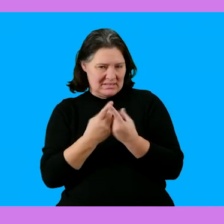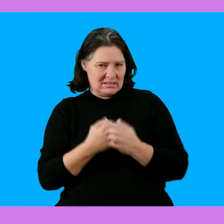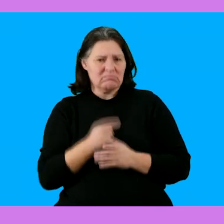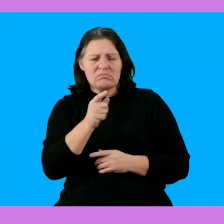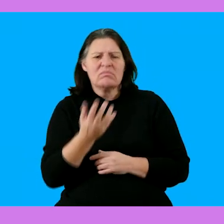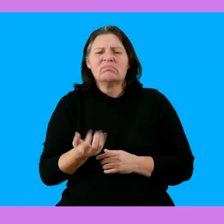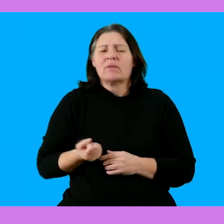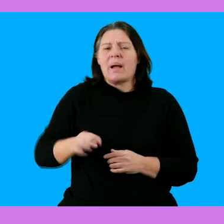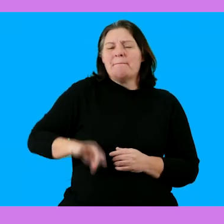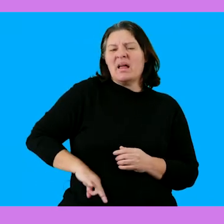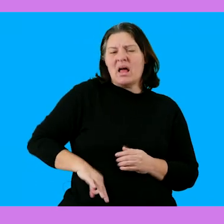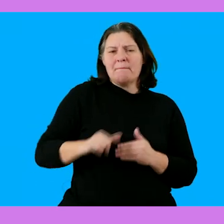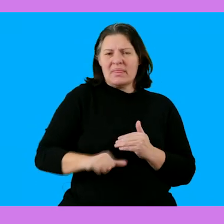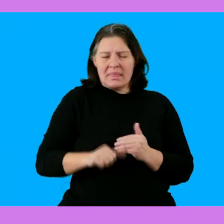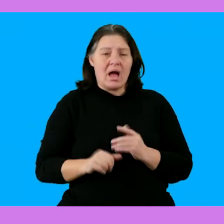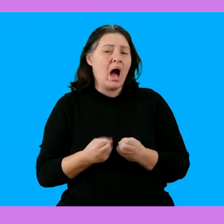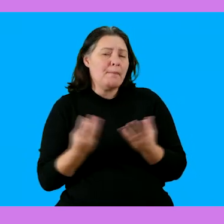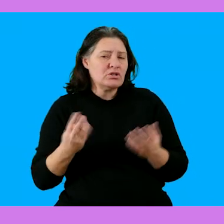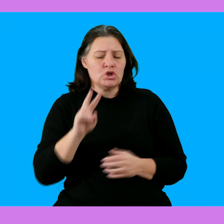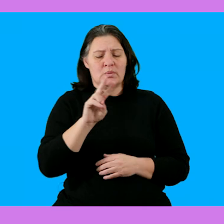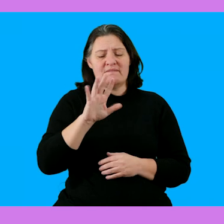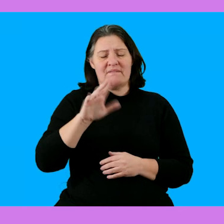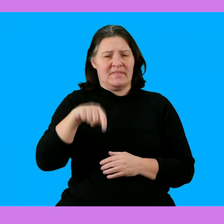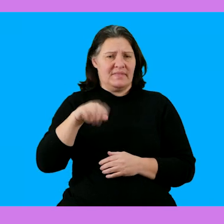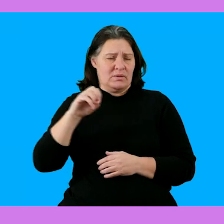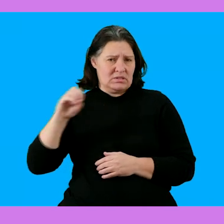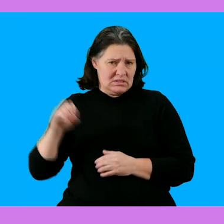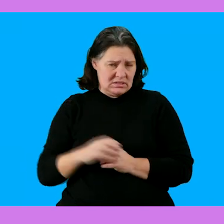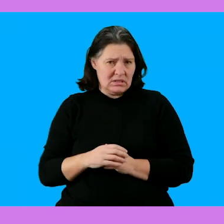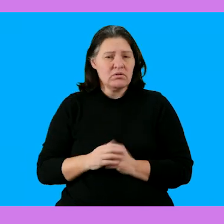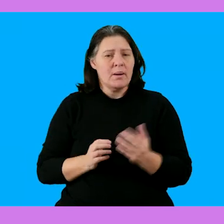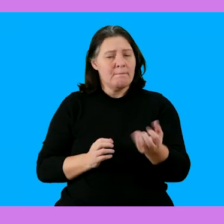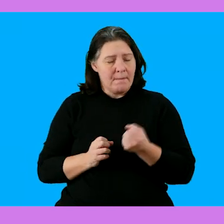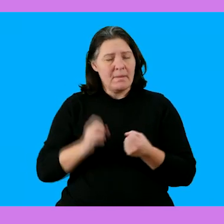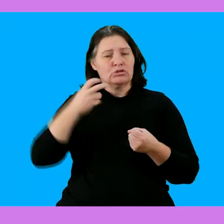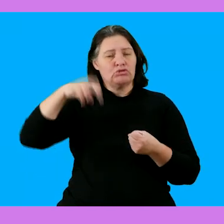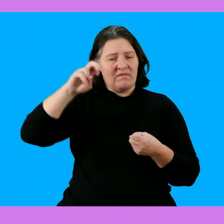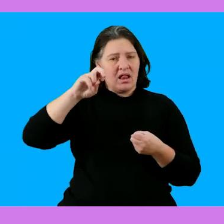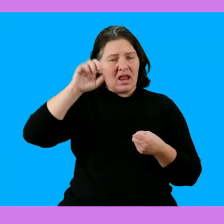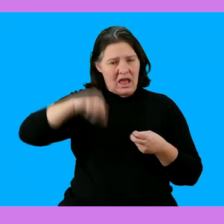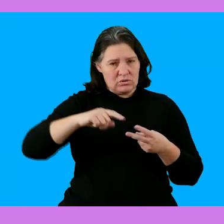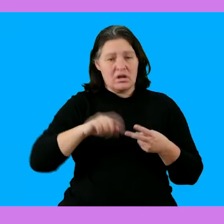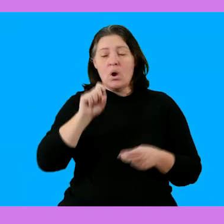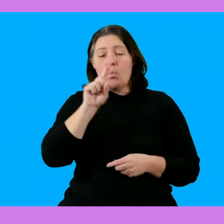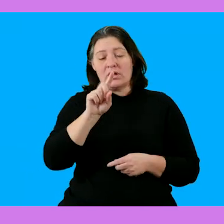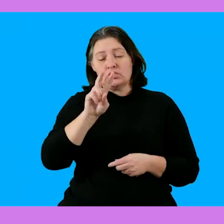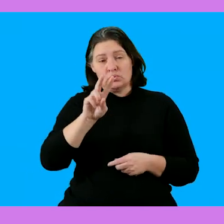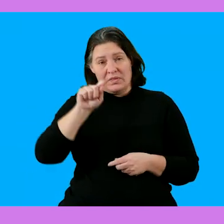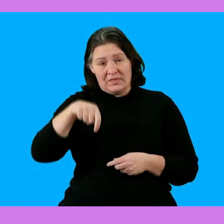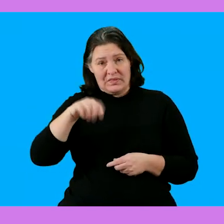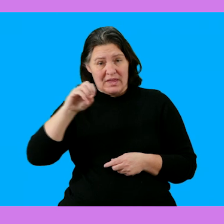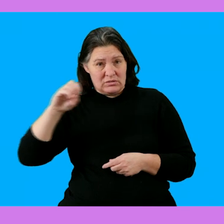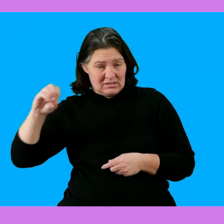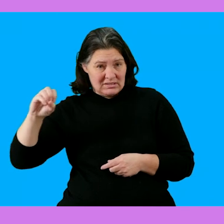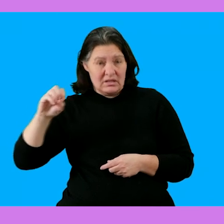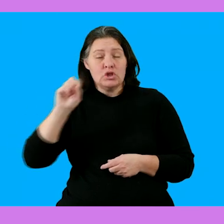department. She earns a basic monthly salary of 25,000 Rand. She receives a travel allowance of 12,000 Rand